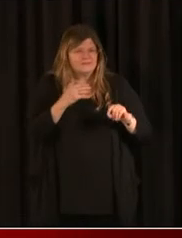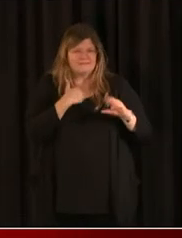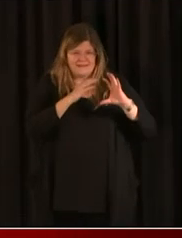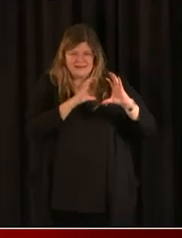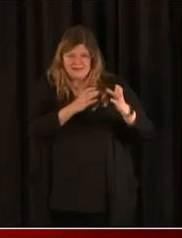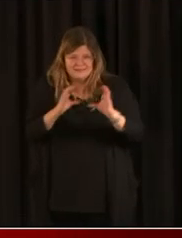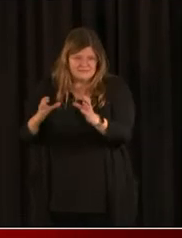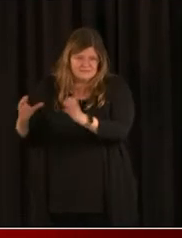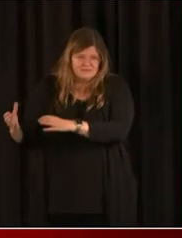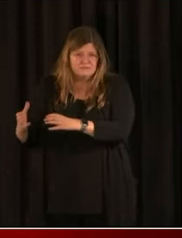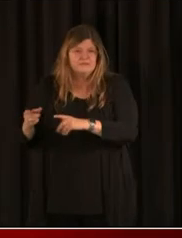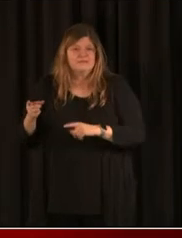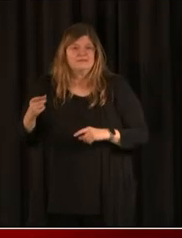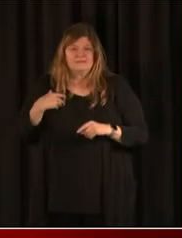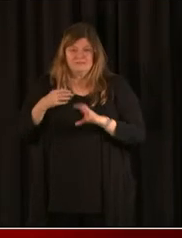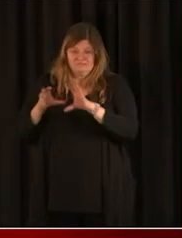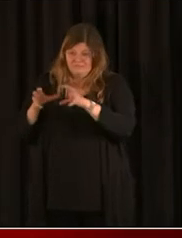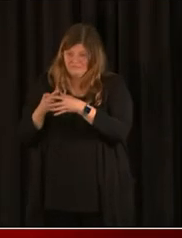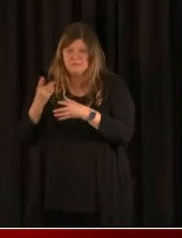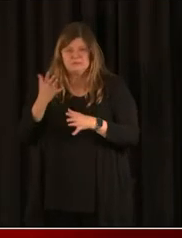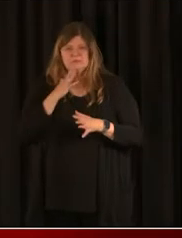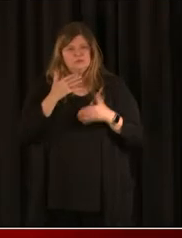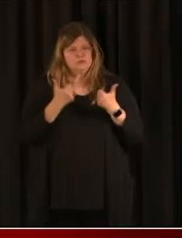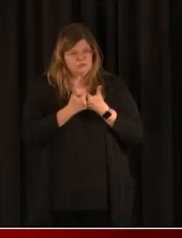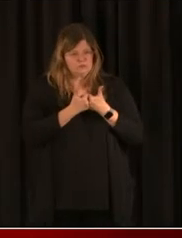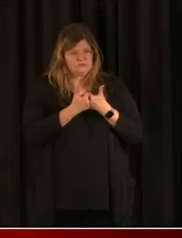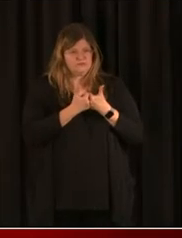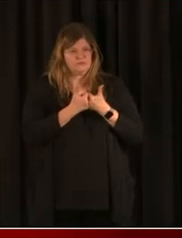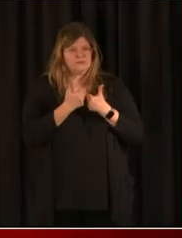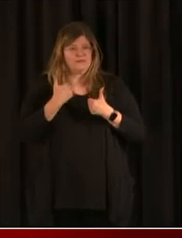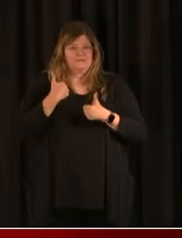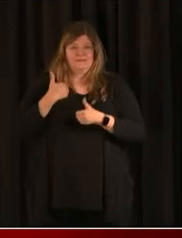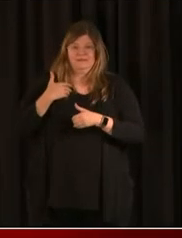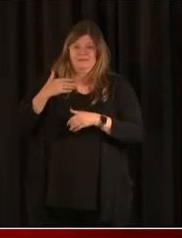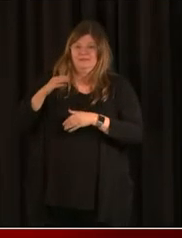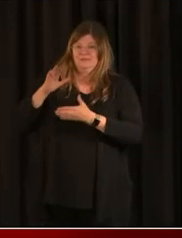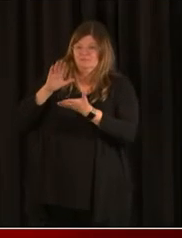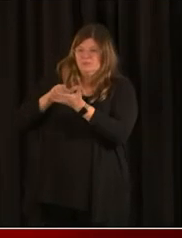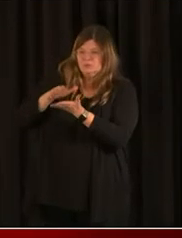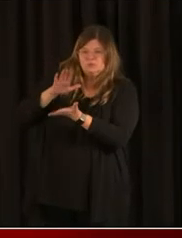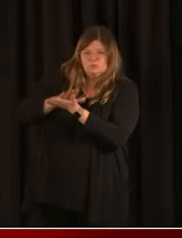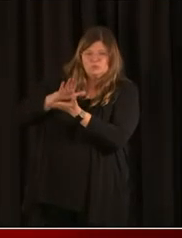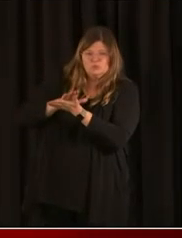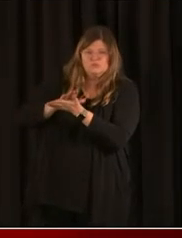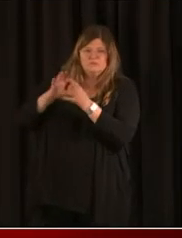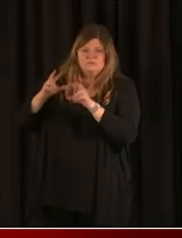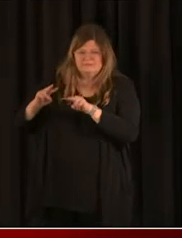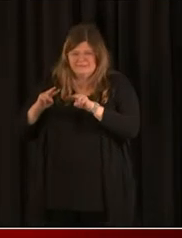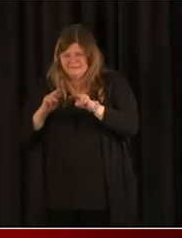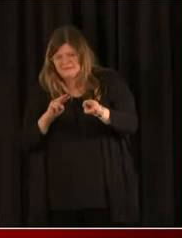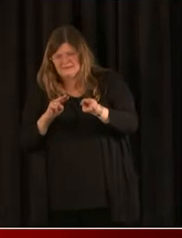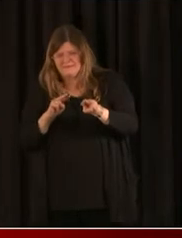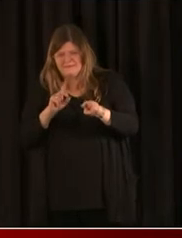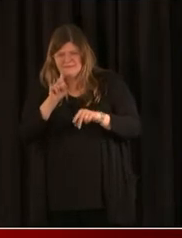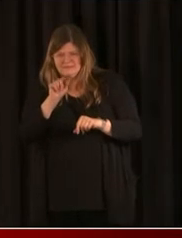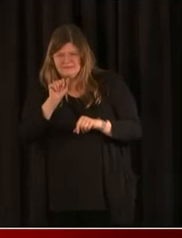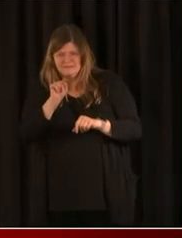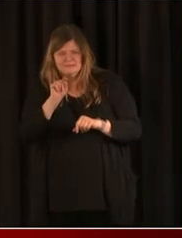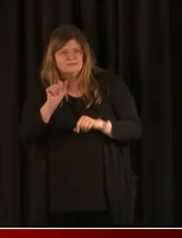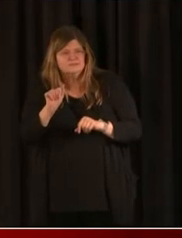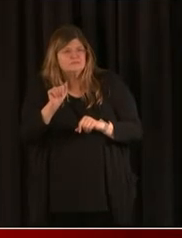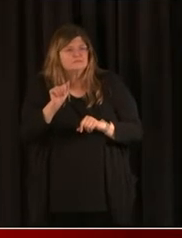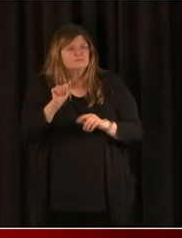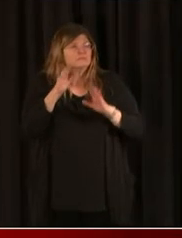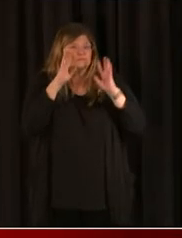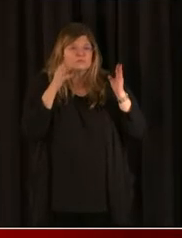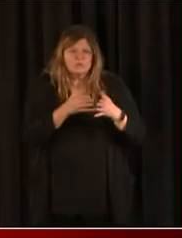maintaining the cohort was a little bit more challenging. And so our secondary schools did a great job looking at the data and being really focused